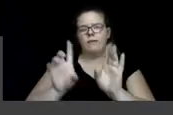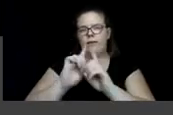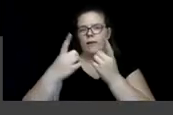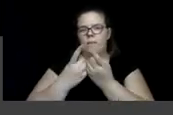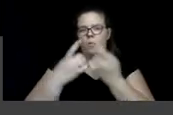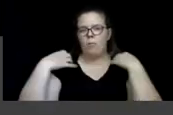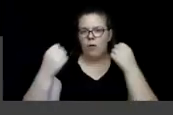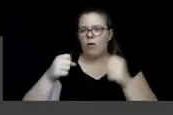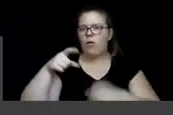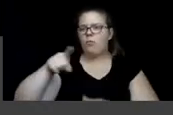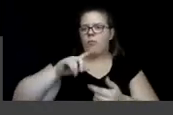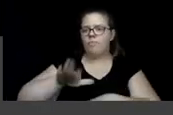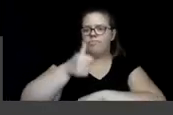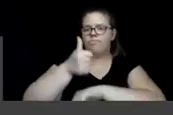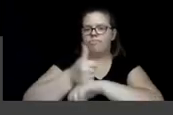a program for